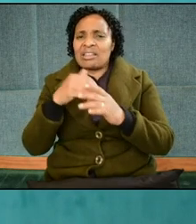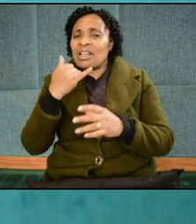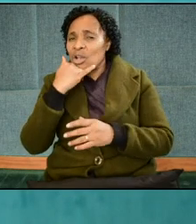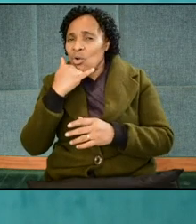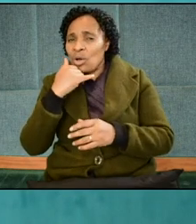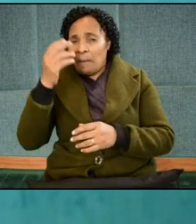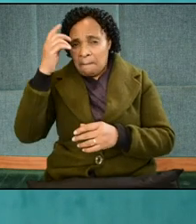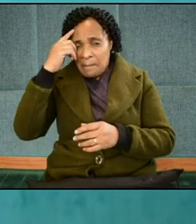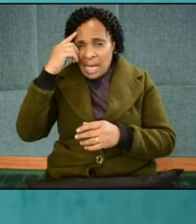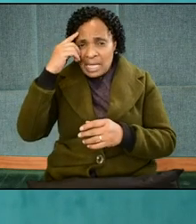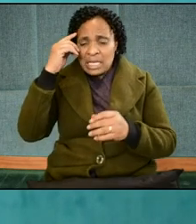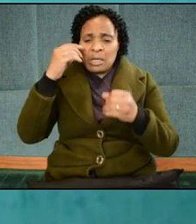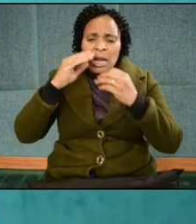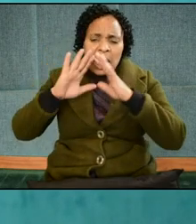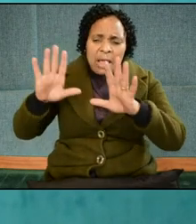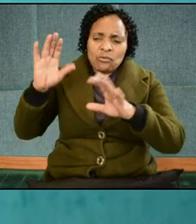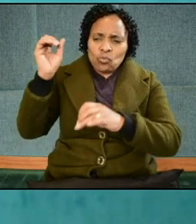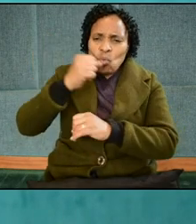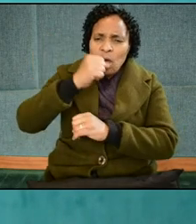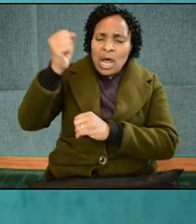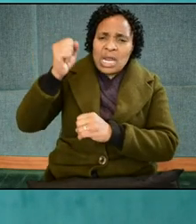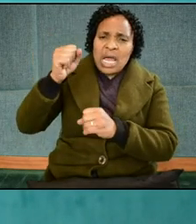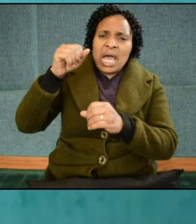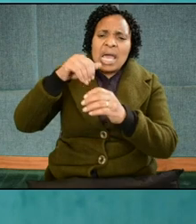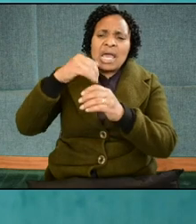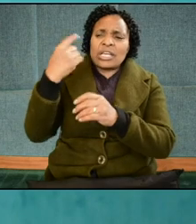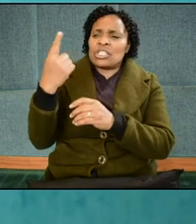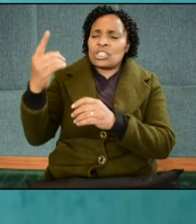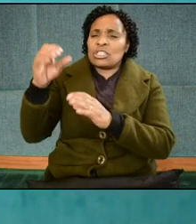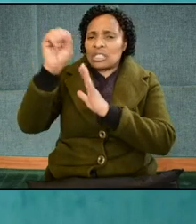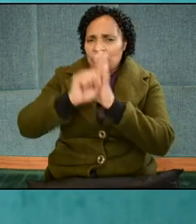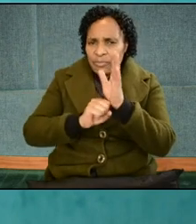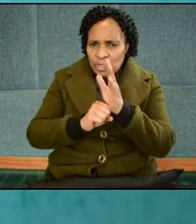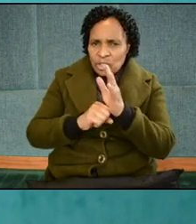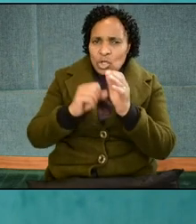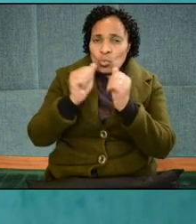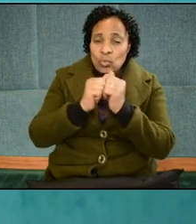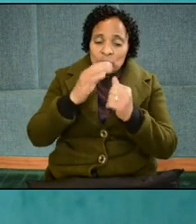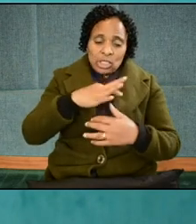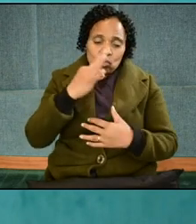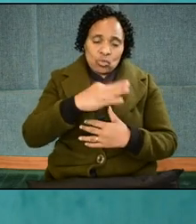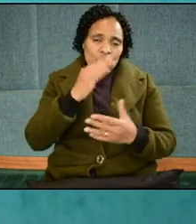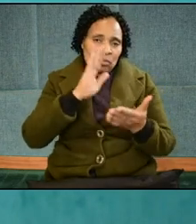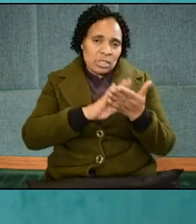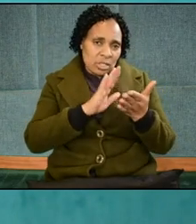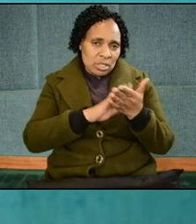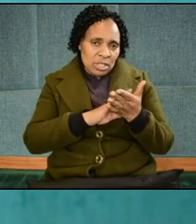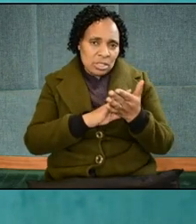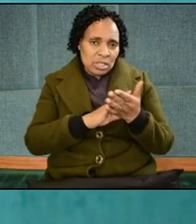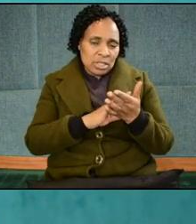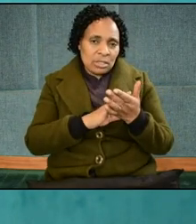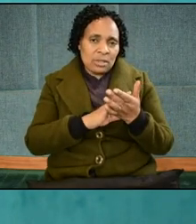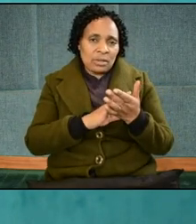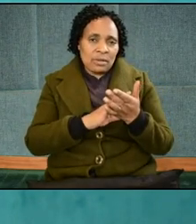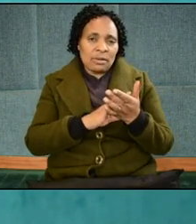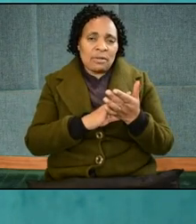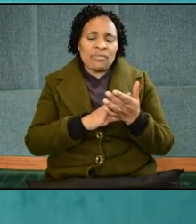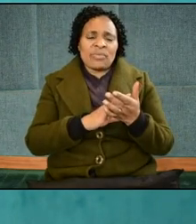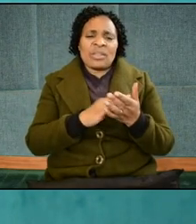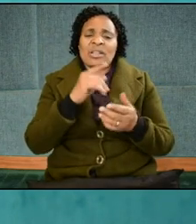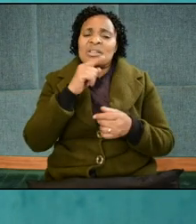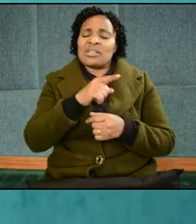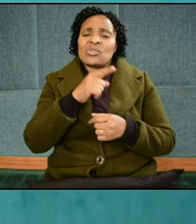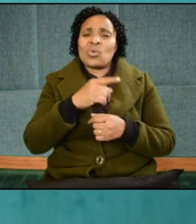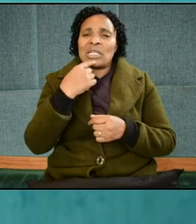not be left to wander at random upon every subject that the adversary of souls may suggest. And, you know, she